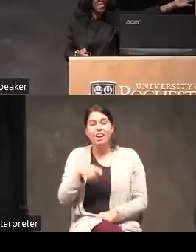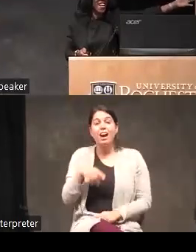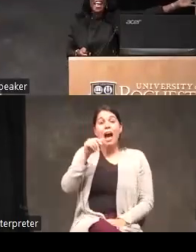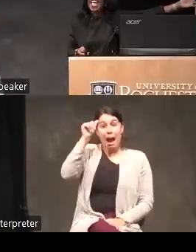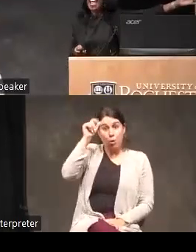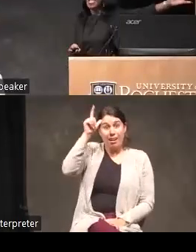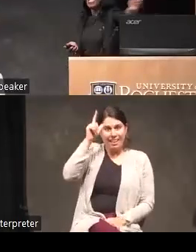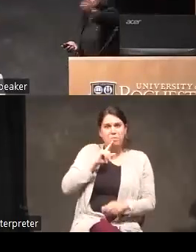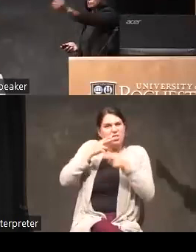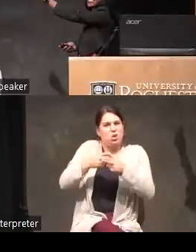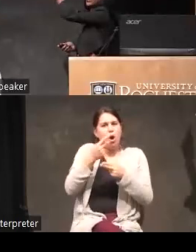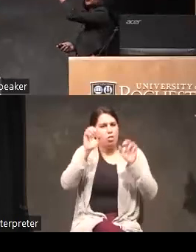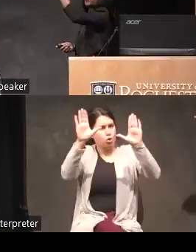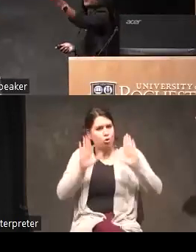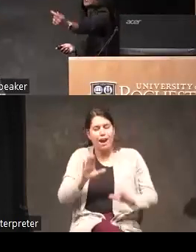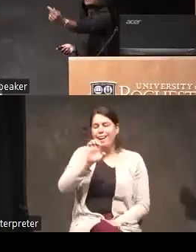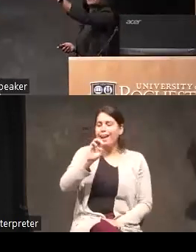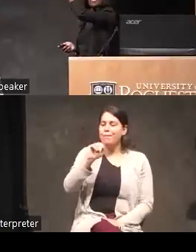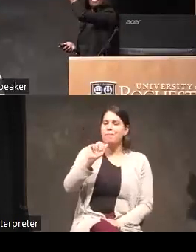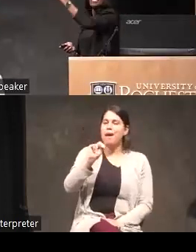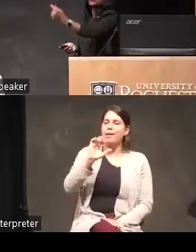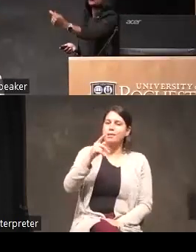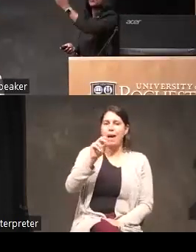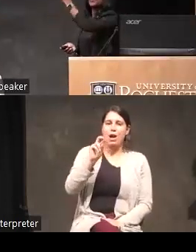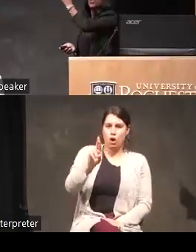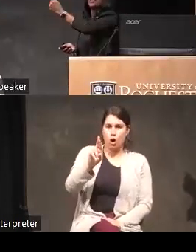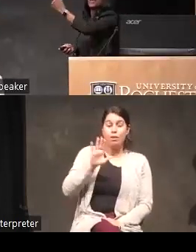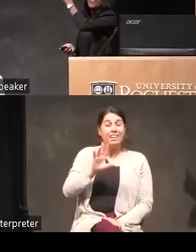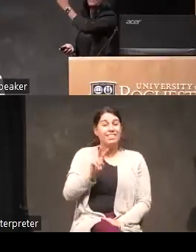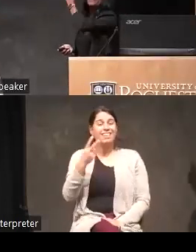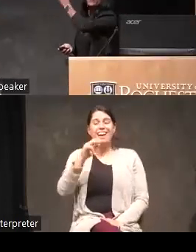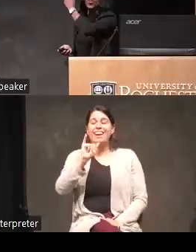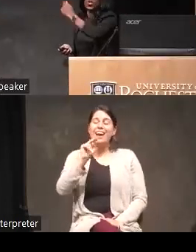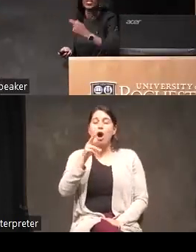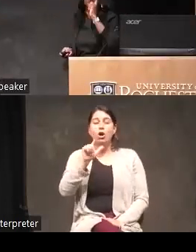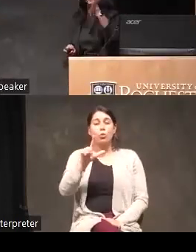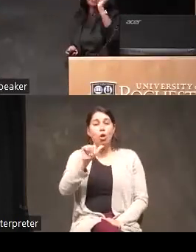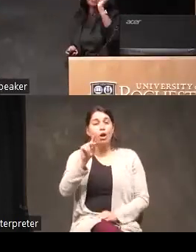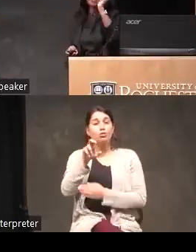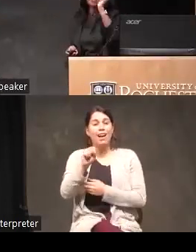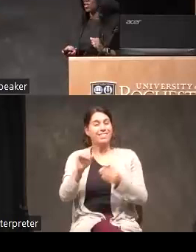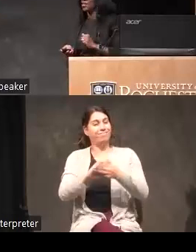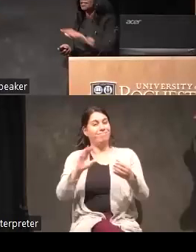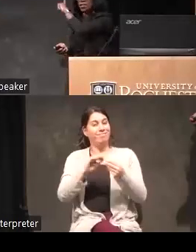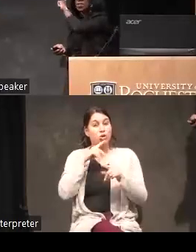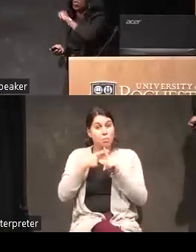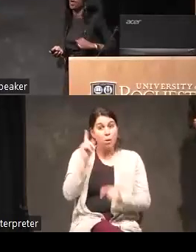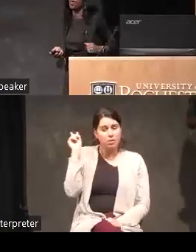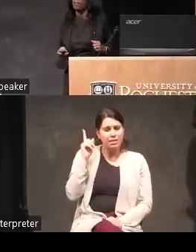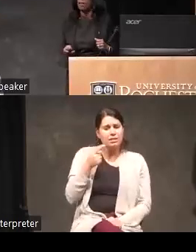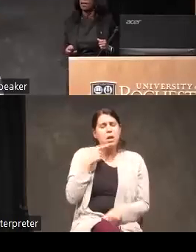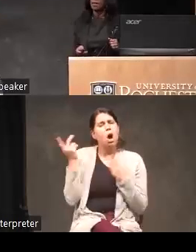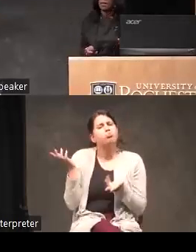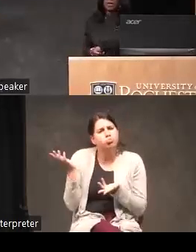hitter, right? He spoke in his second inaugural address about this version with approbation. He said this was okay